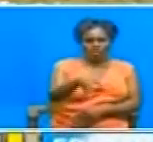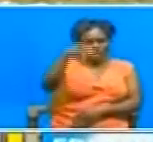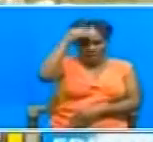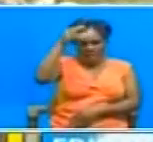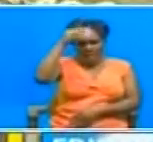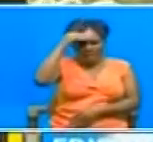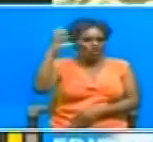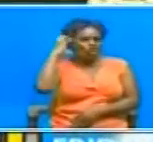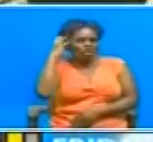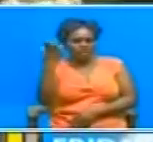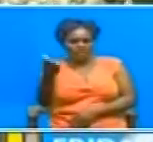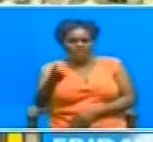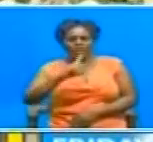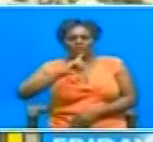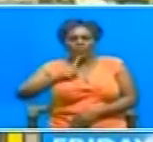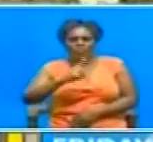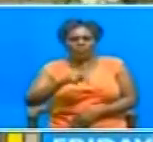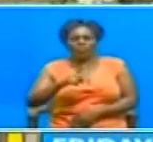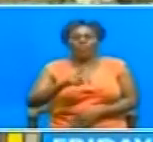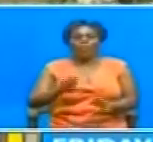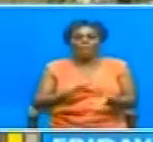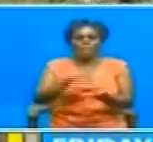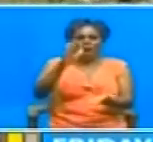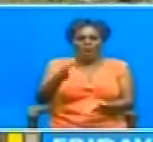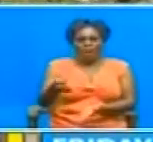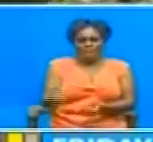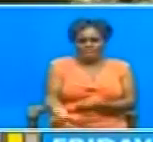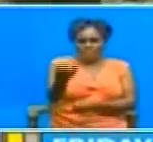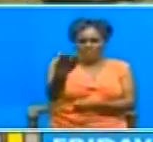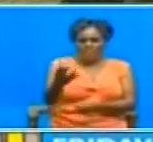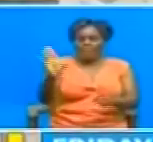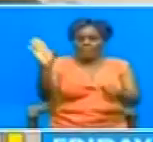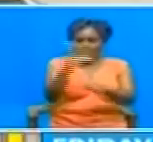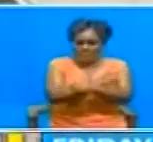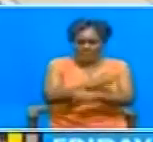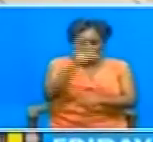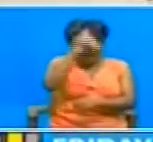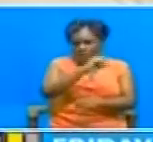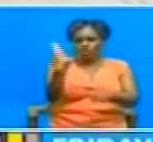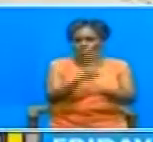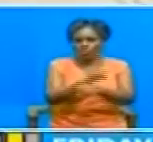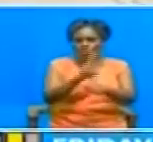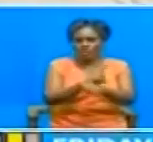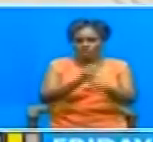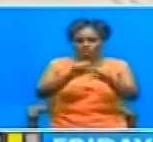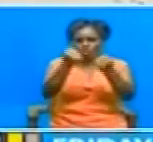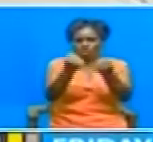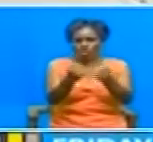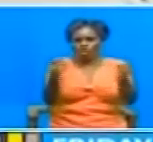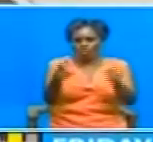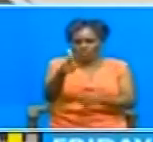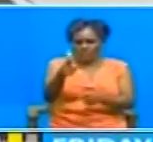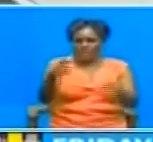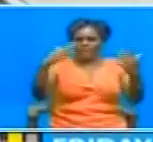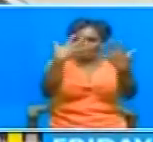various parts of the country, threatening imminent terror attacks. Boynet says culprits who are misusing social media by posting alarming messages will be arrested